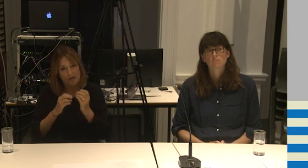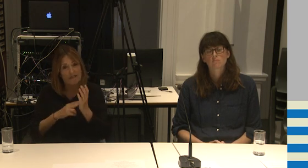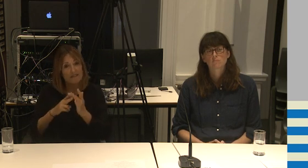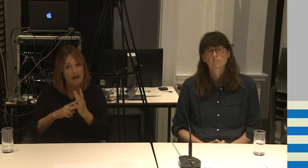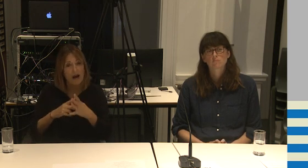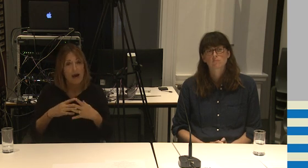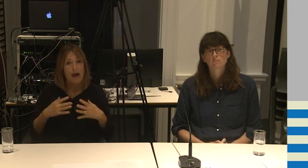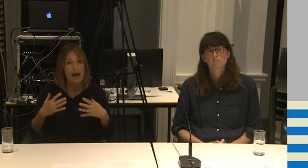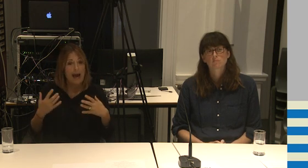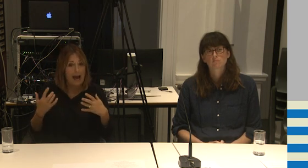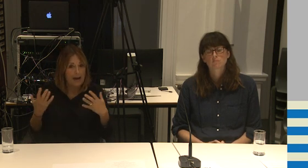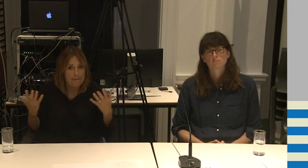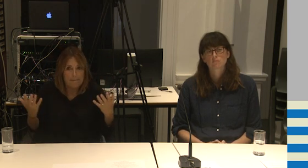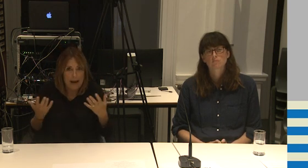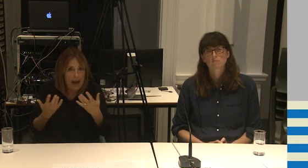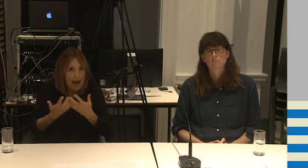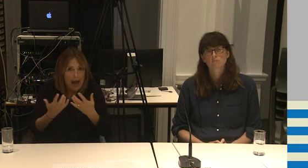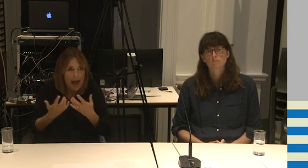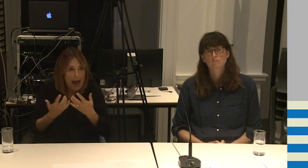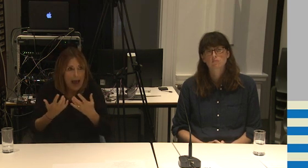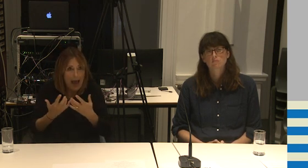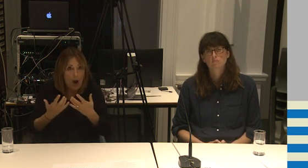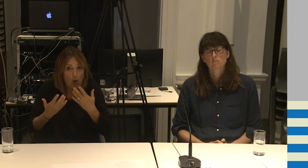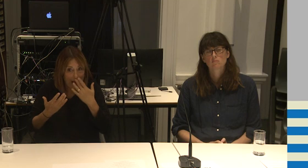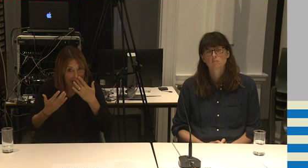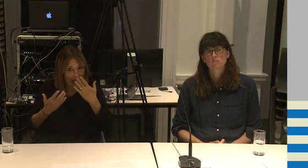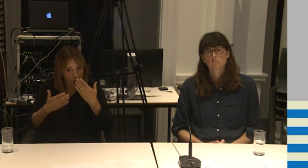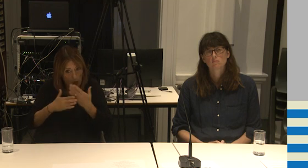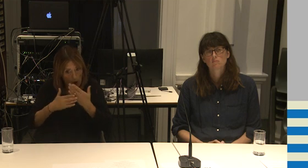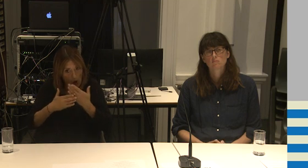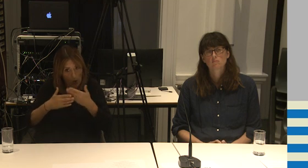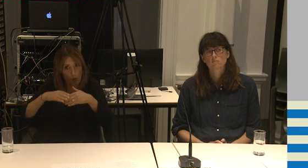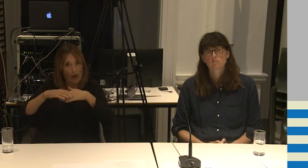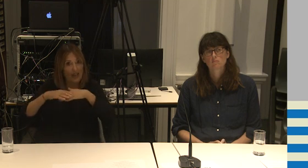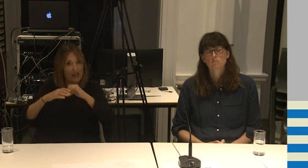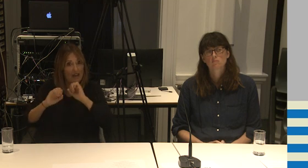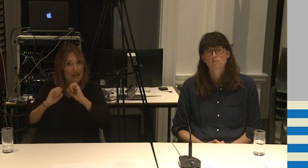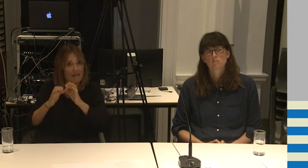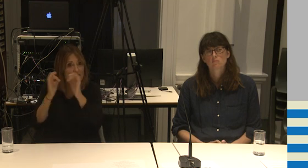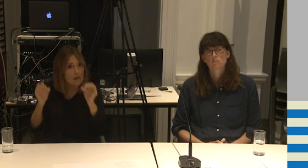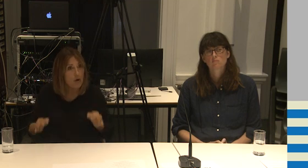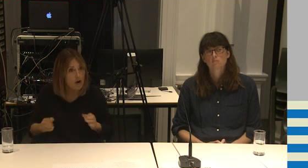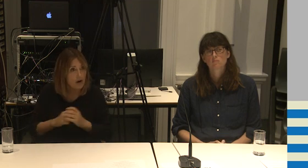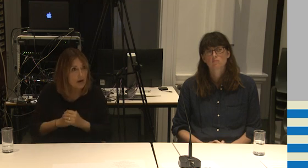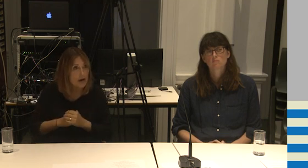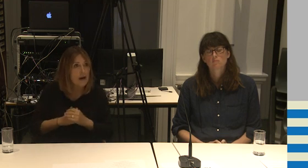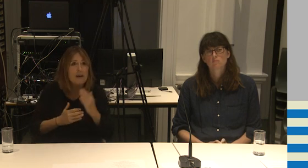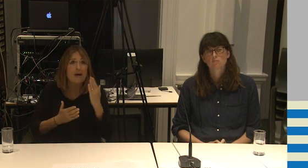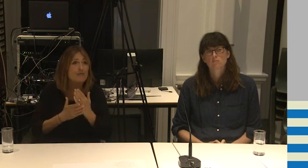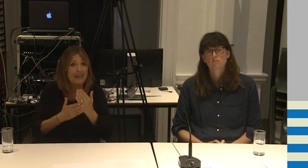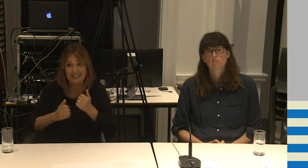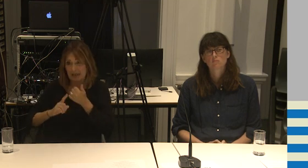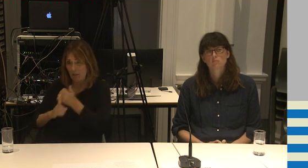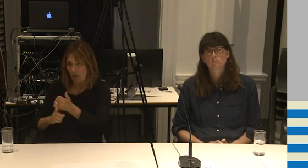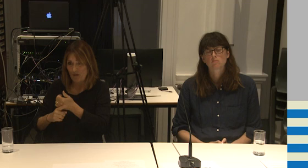we can work within the framework that they have. But currently their support for disabled people is